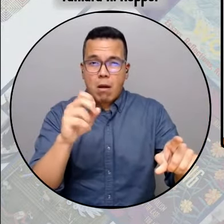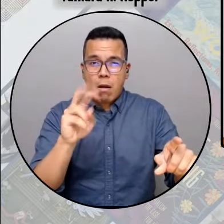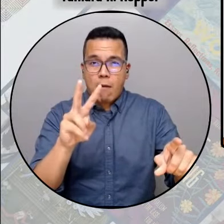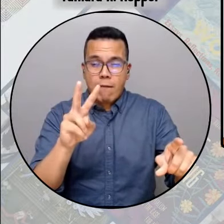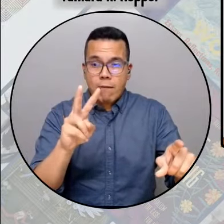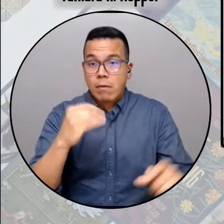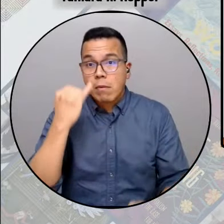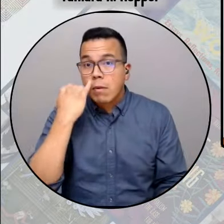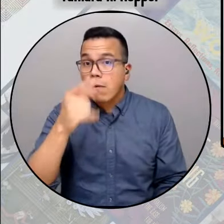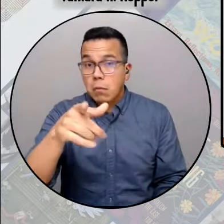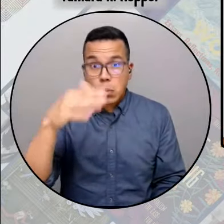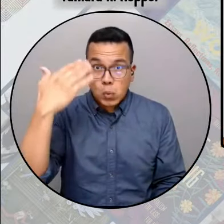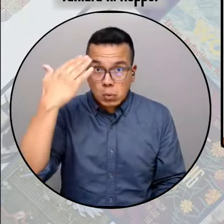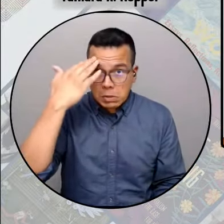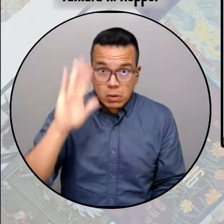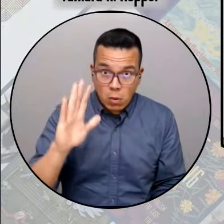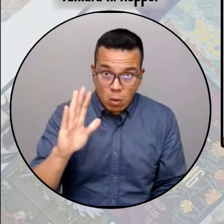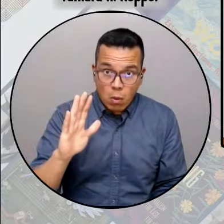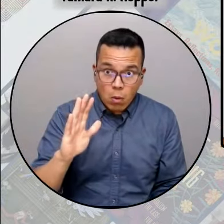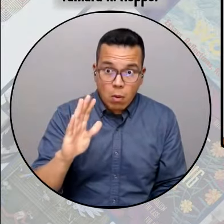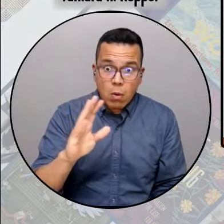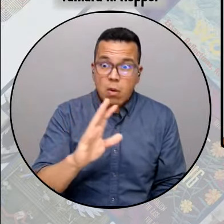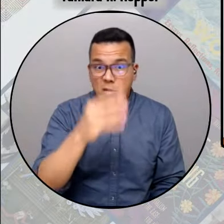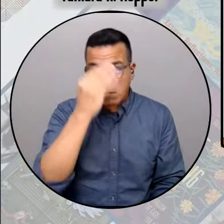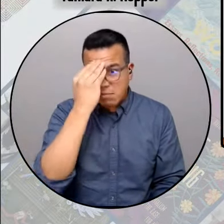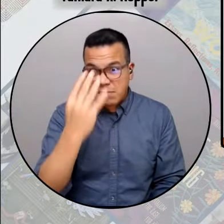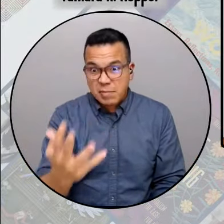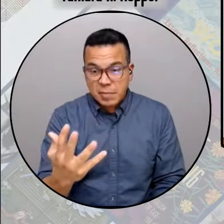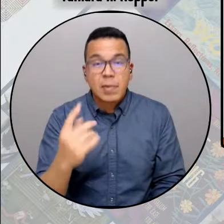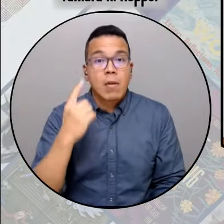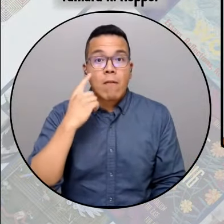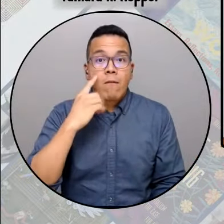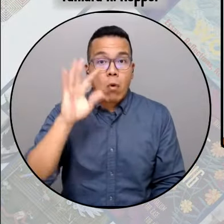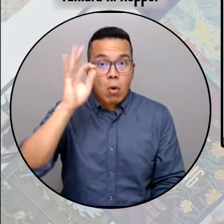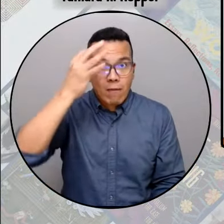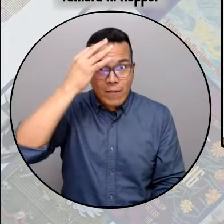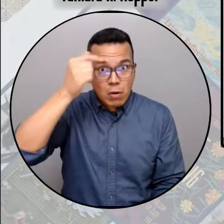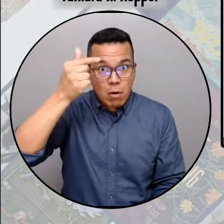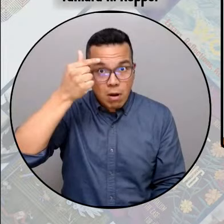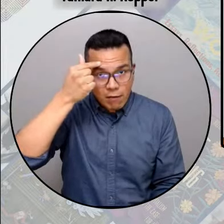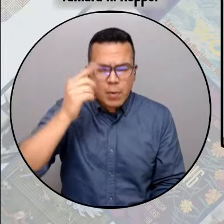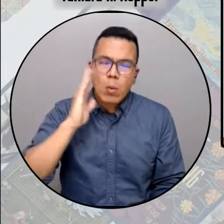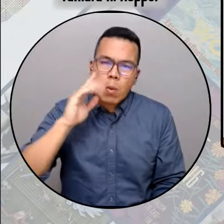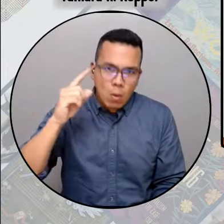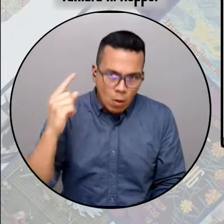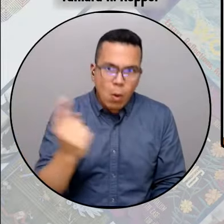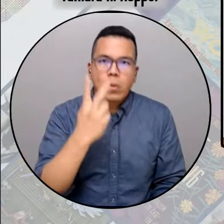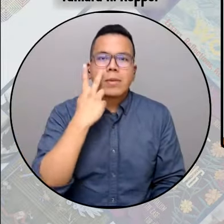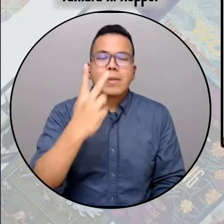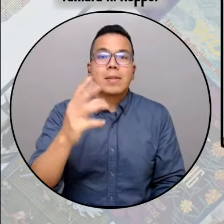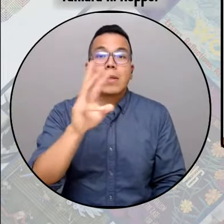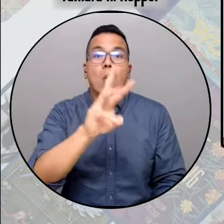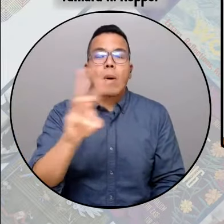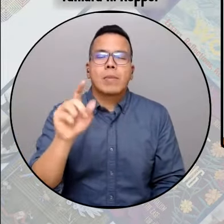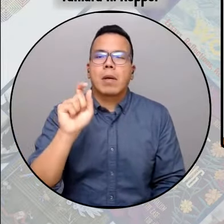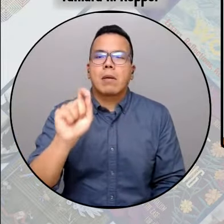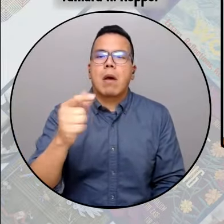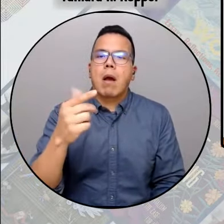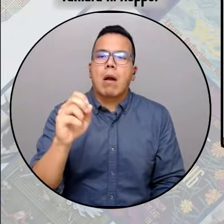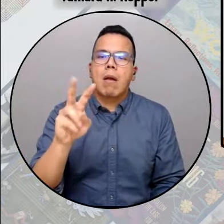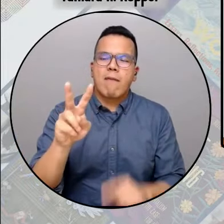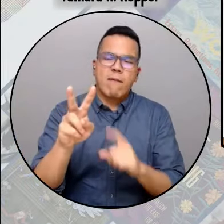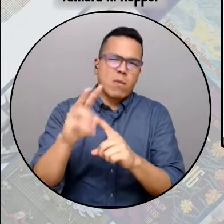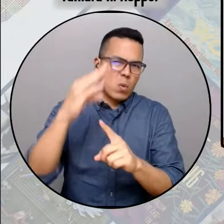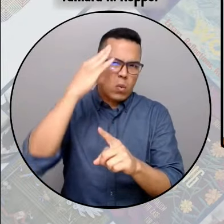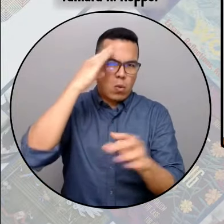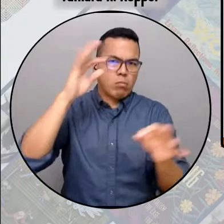who don't know, for it to be a federal government website, we'll always have .gov. Right. And so U.S.